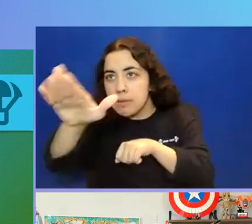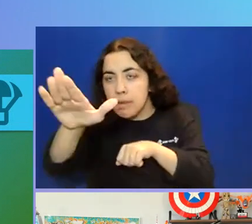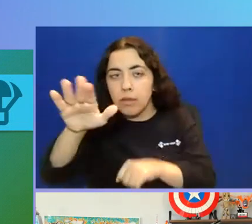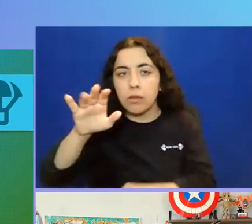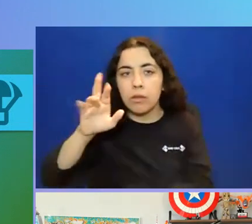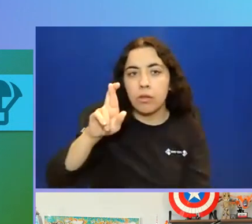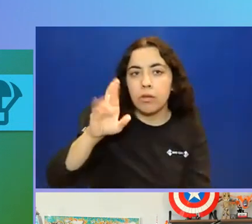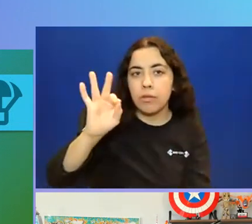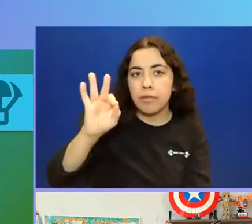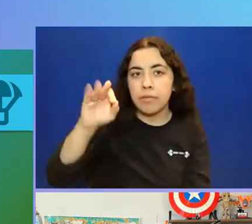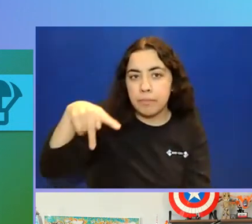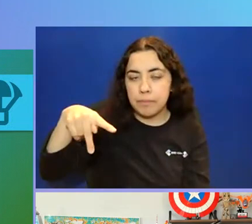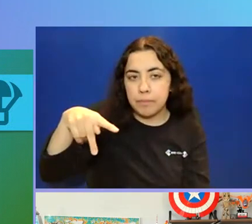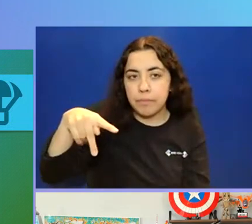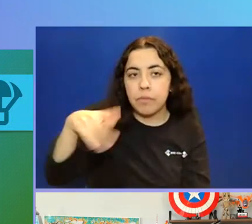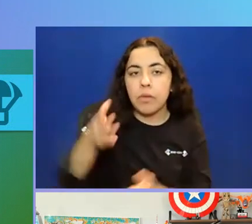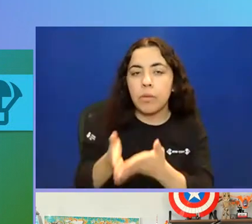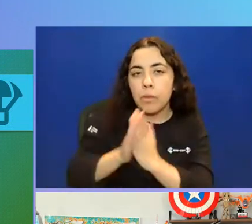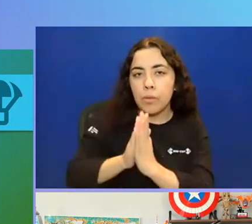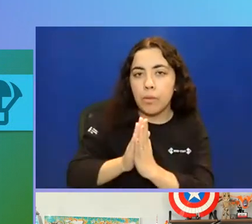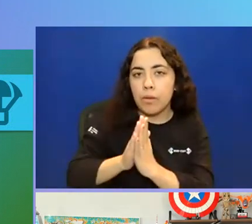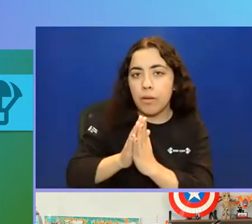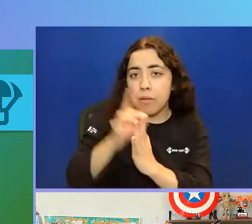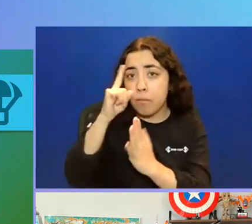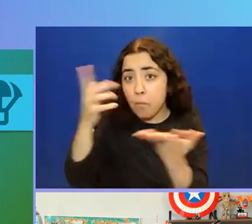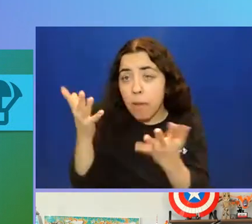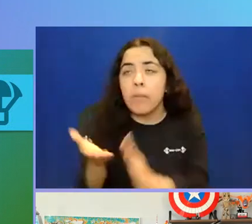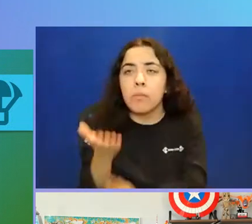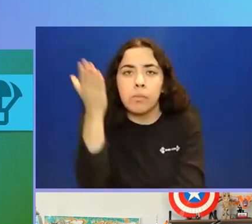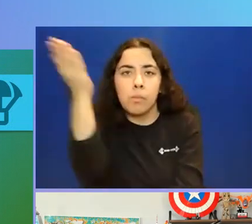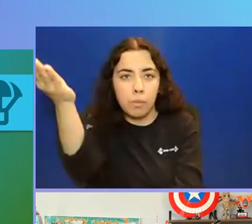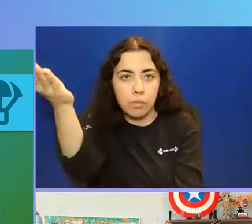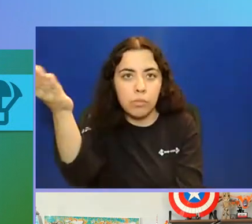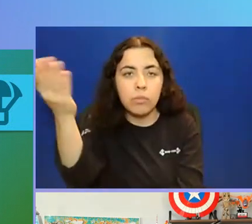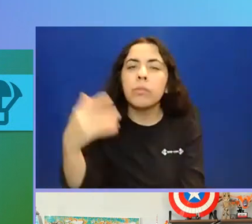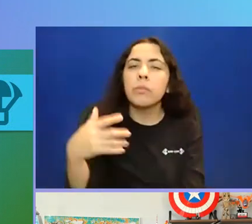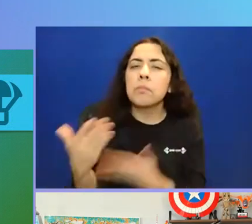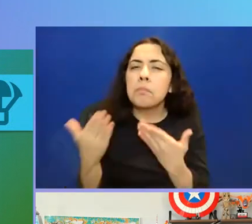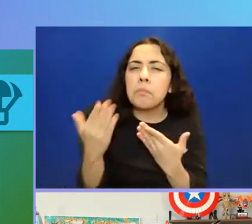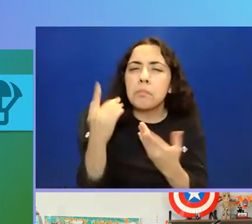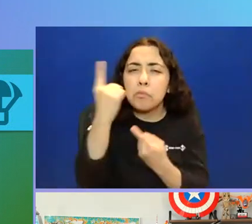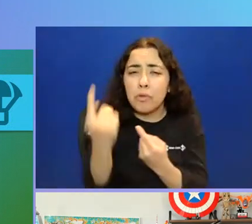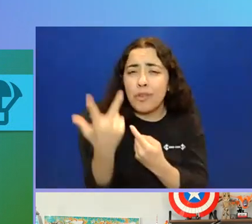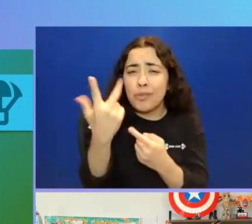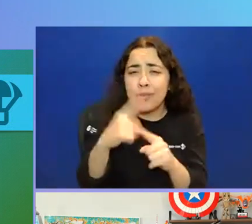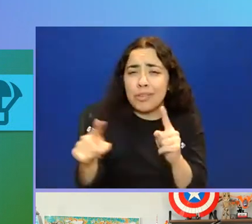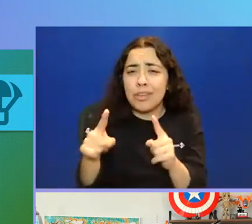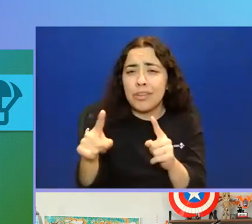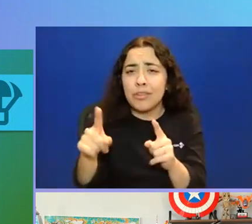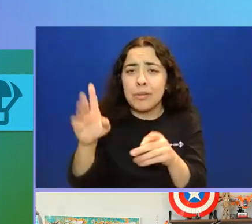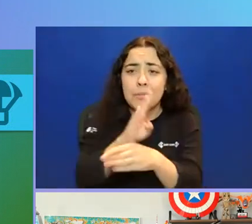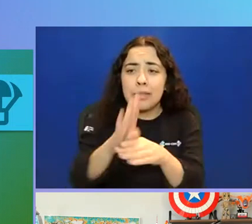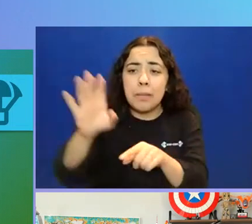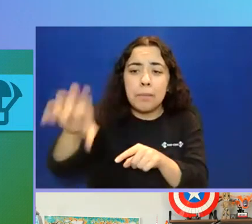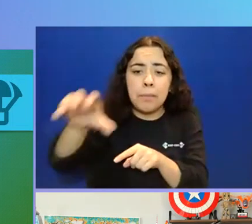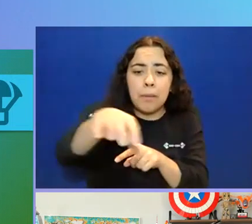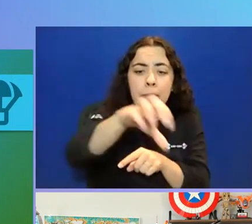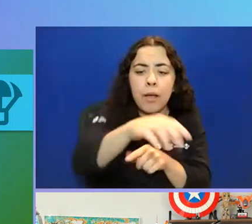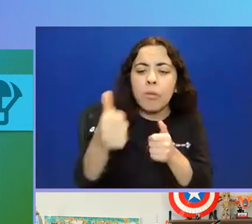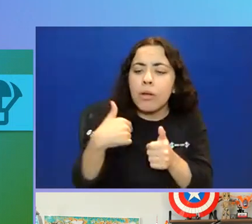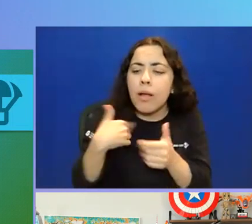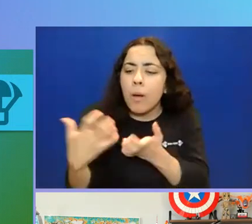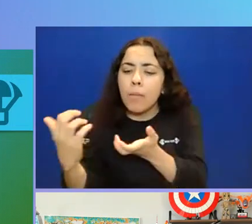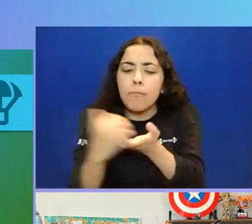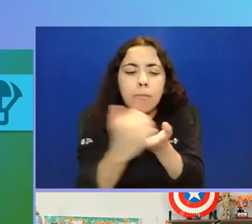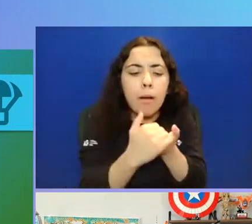different suppliers, right? If you have a problem, you may consider, 3 different suppliers, and here's how they compare. And they'll complete, typically a list